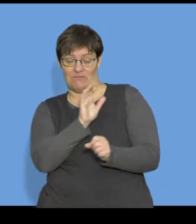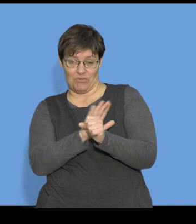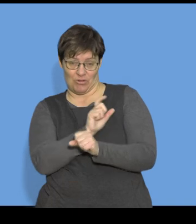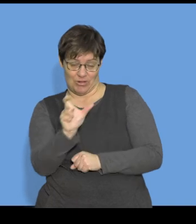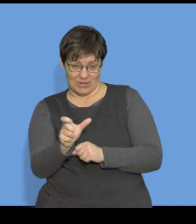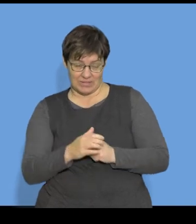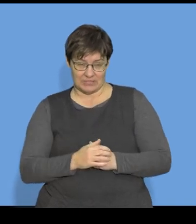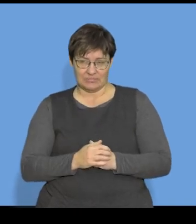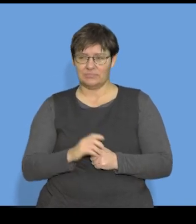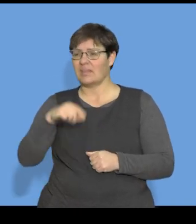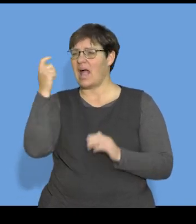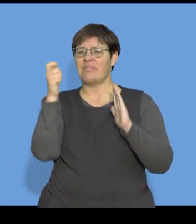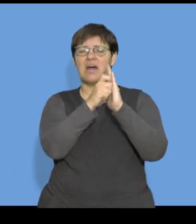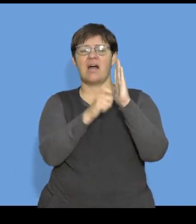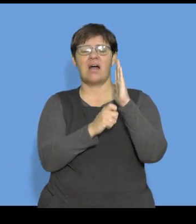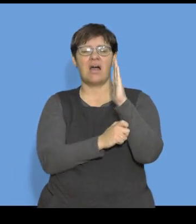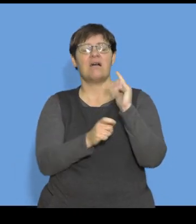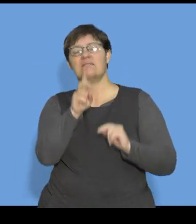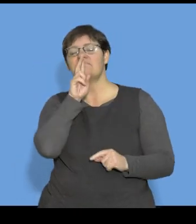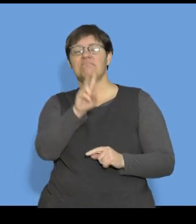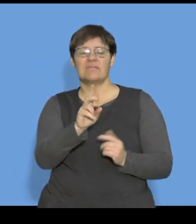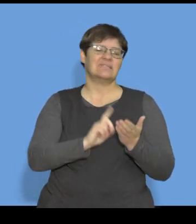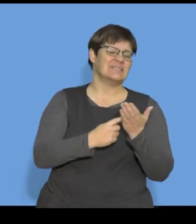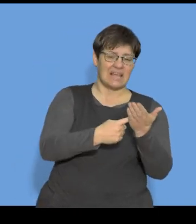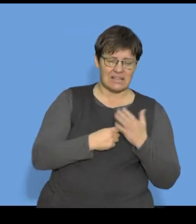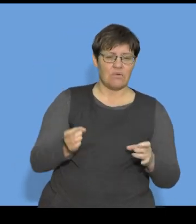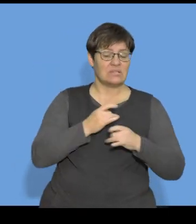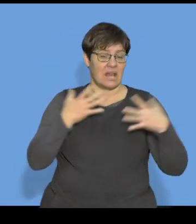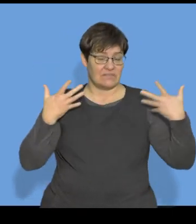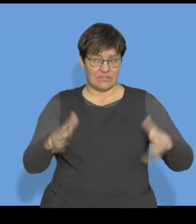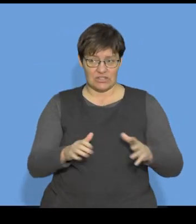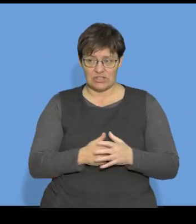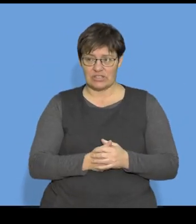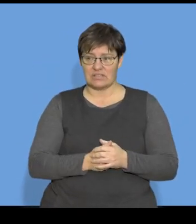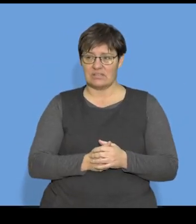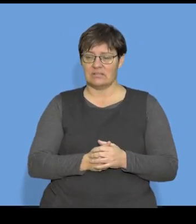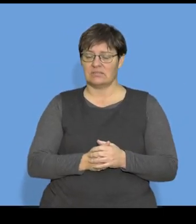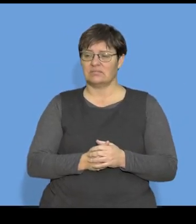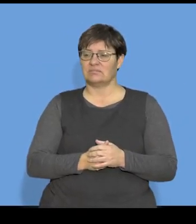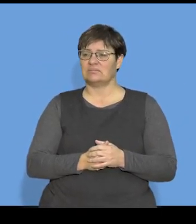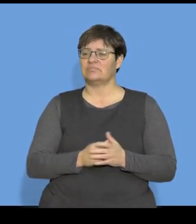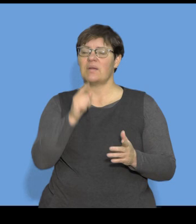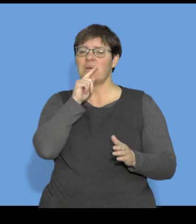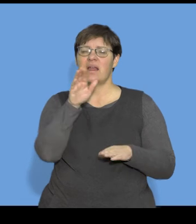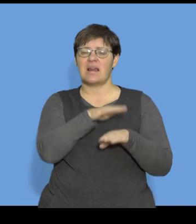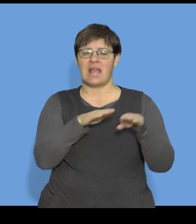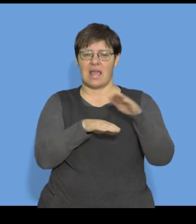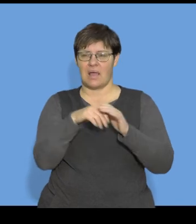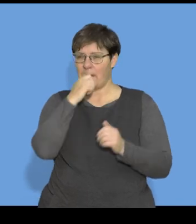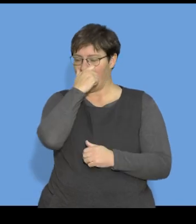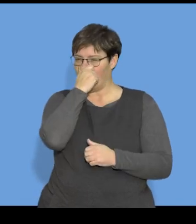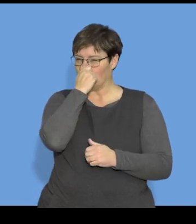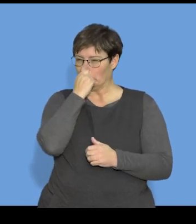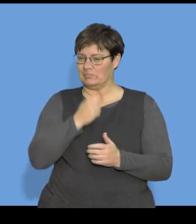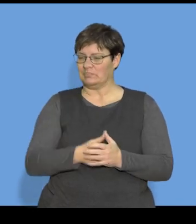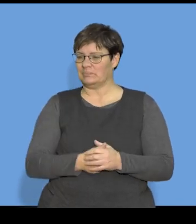So we've got other keywords there, myelin sheath. We talked to that when we started. It's just layer that covers